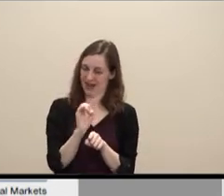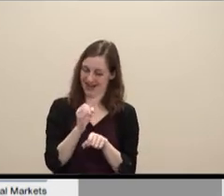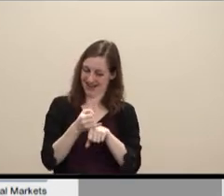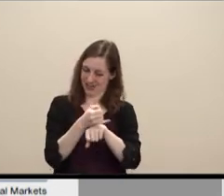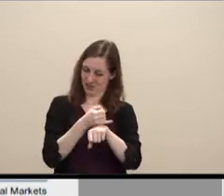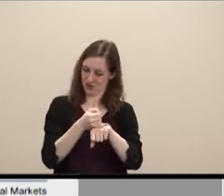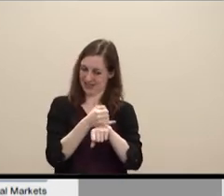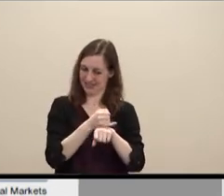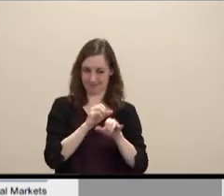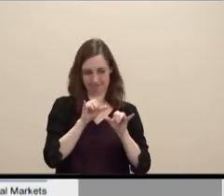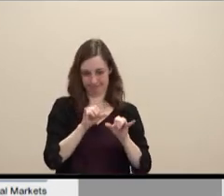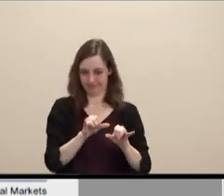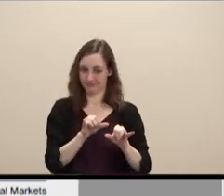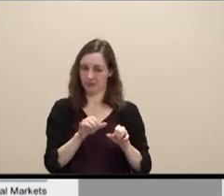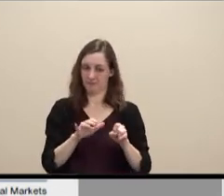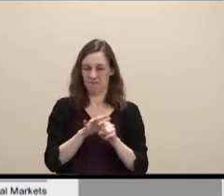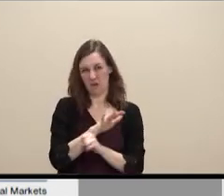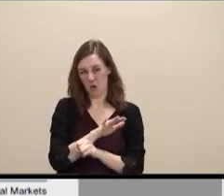a full